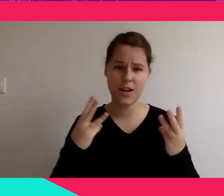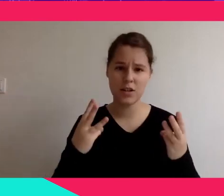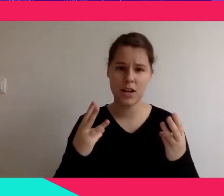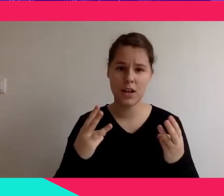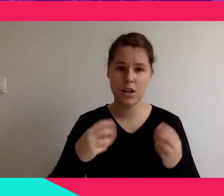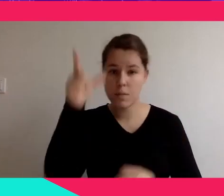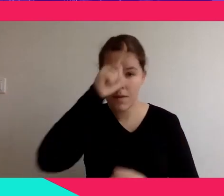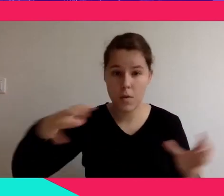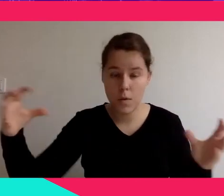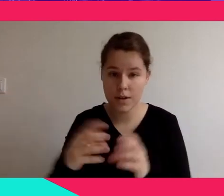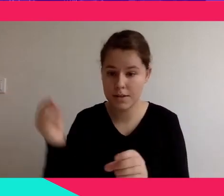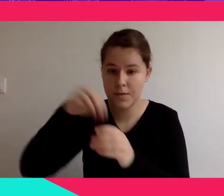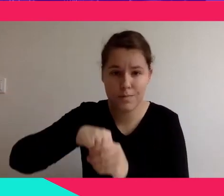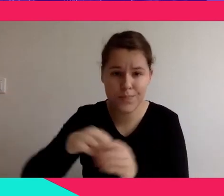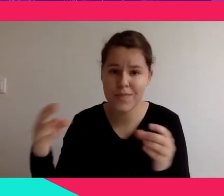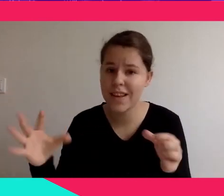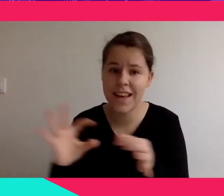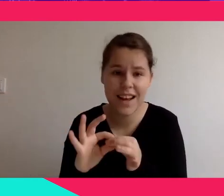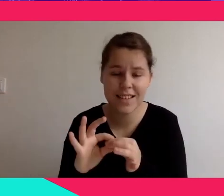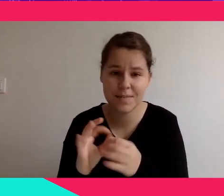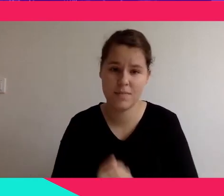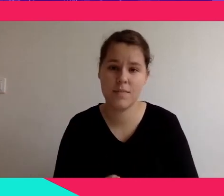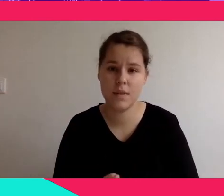venue that offers this experience. So thank you,